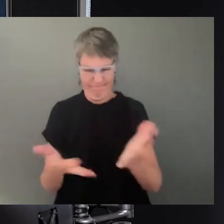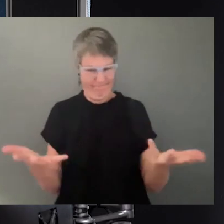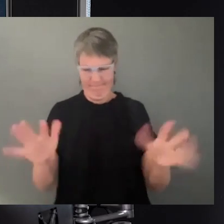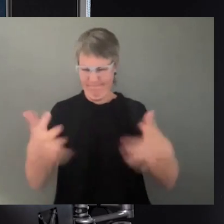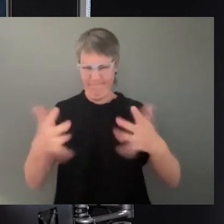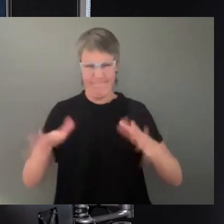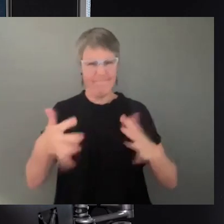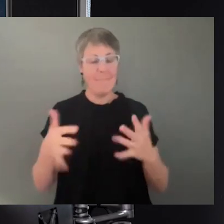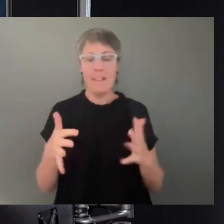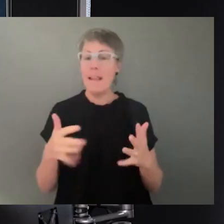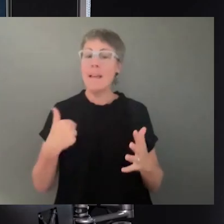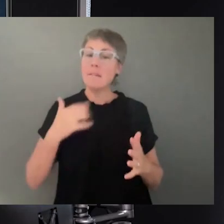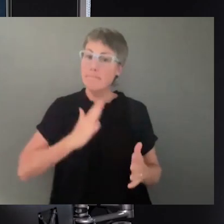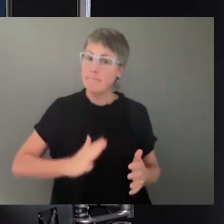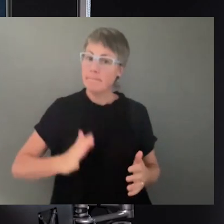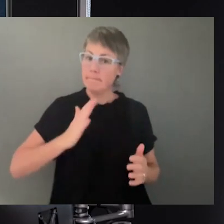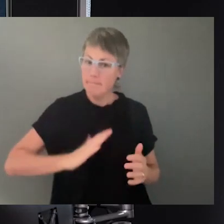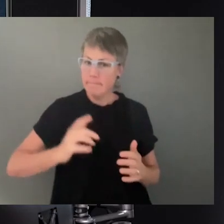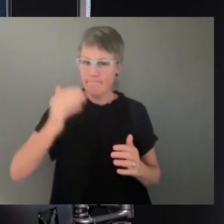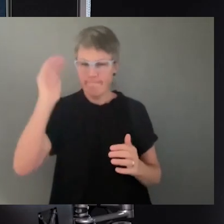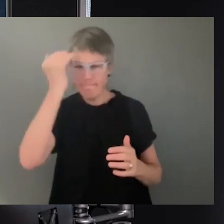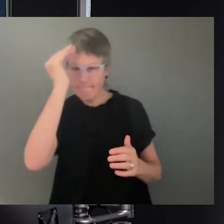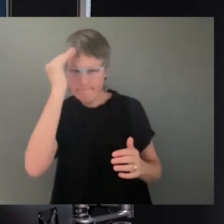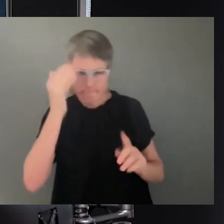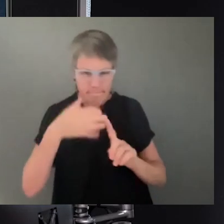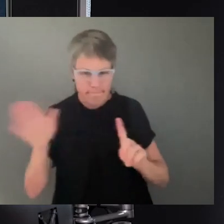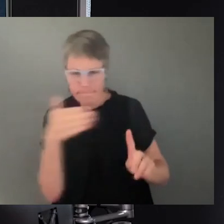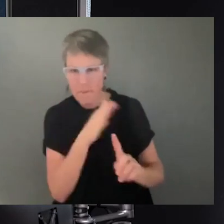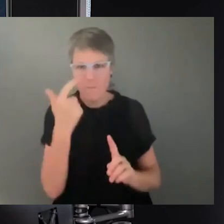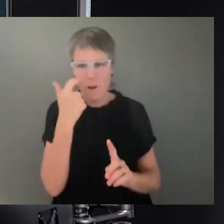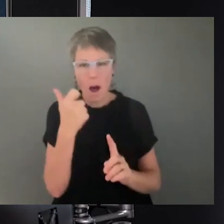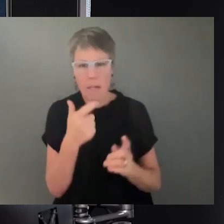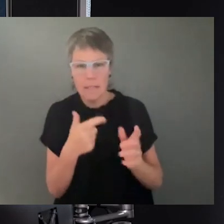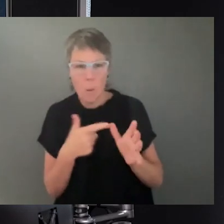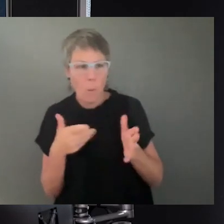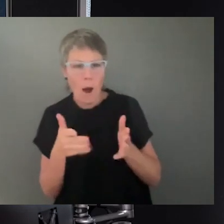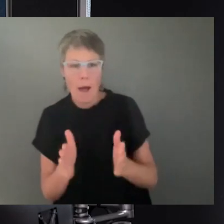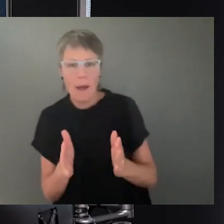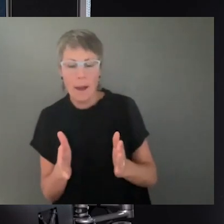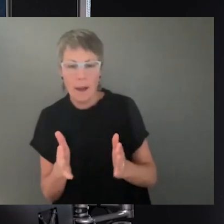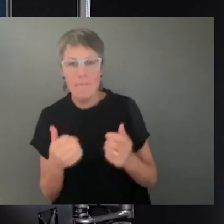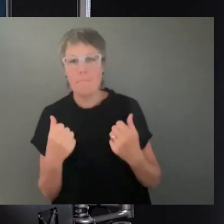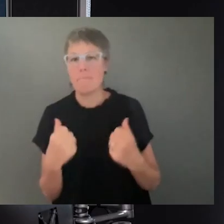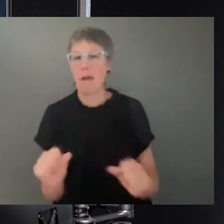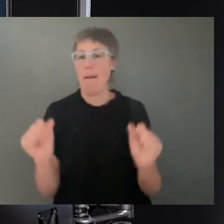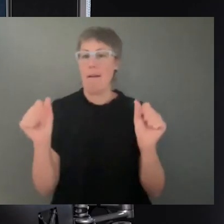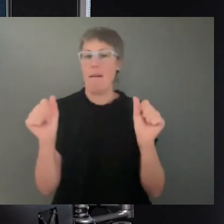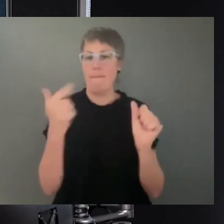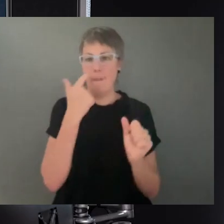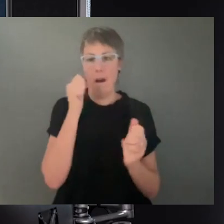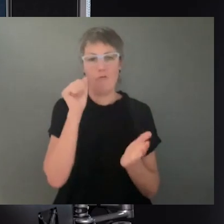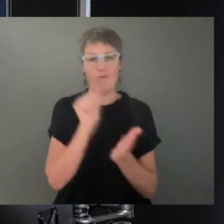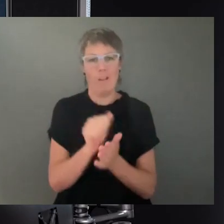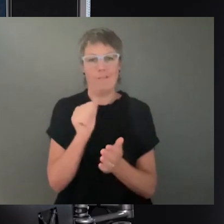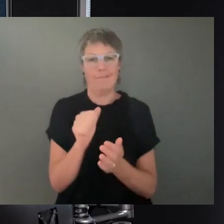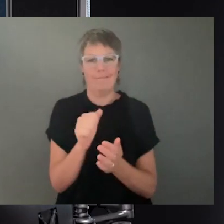perfect system, we never would have tried it at all. And I wouldn't be here now. But we practiced and practiced and practiced with